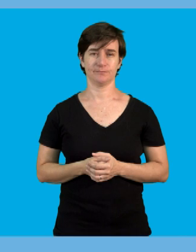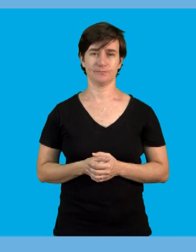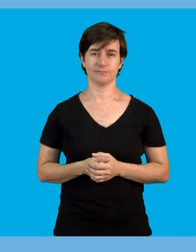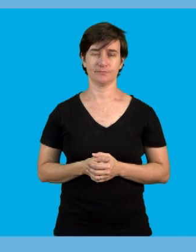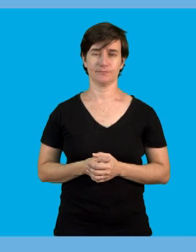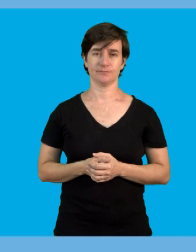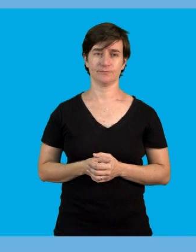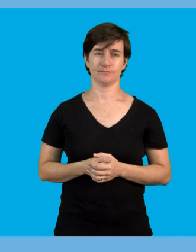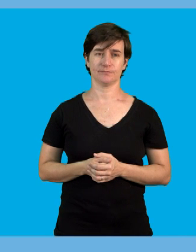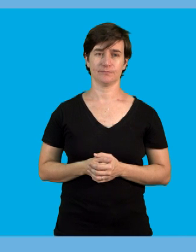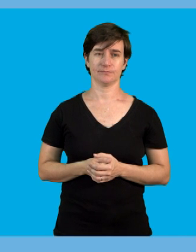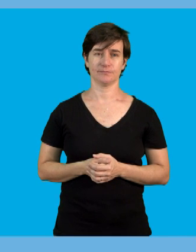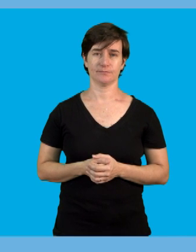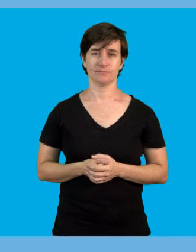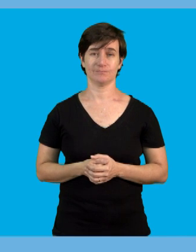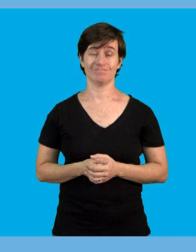replaced,